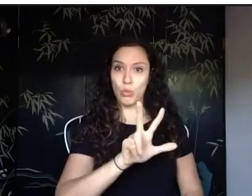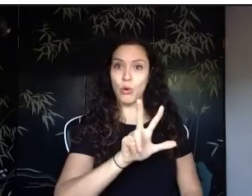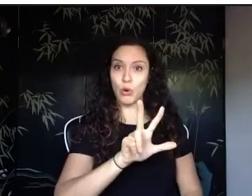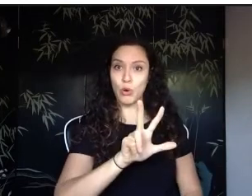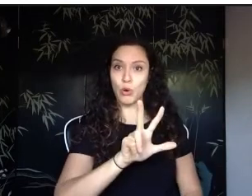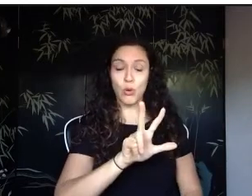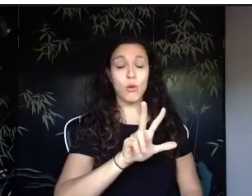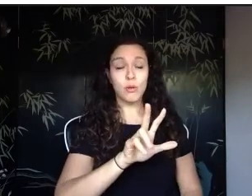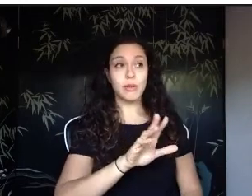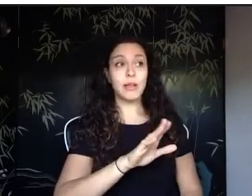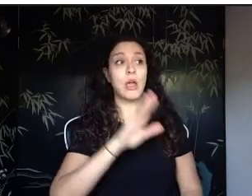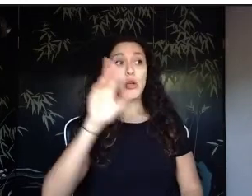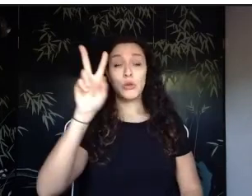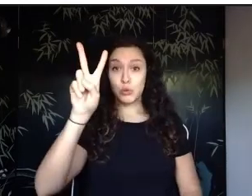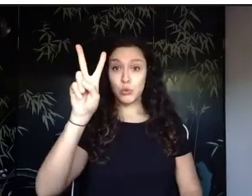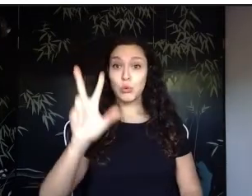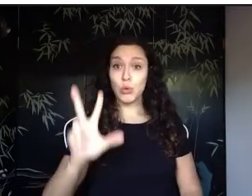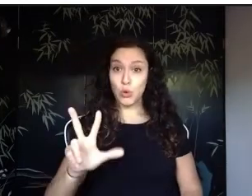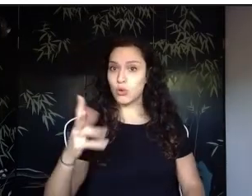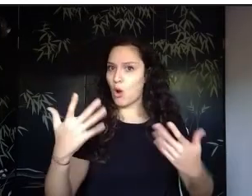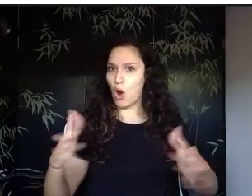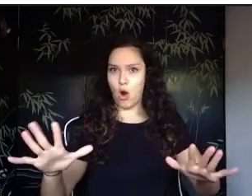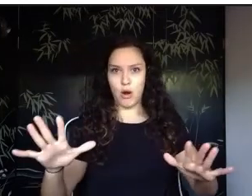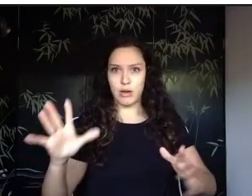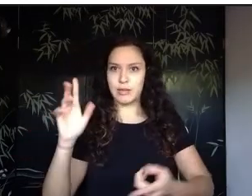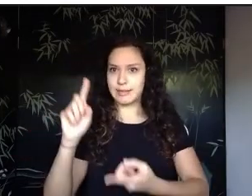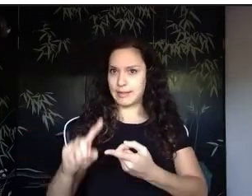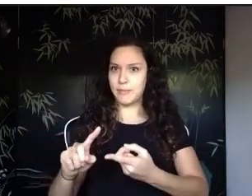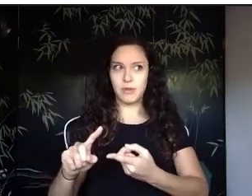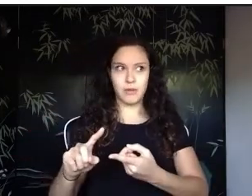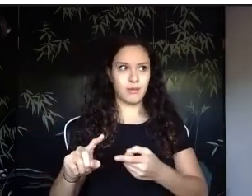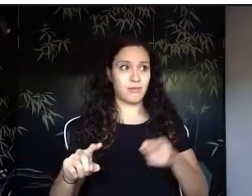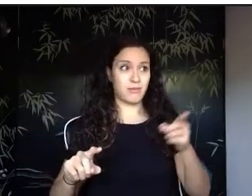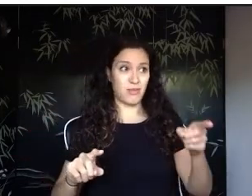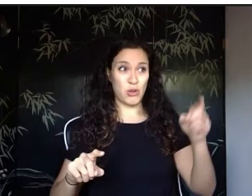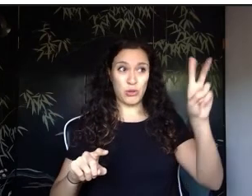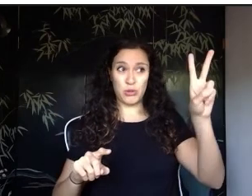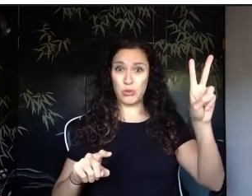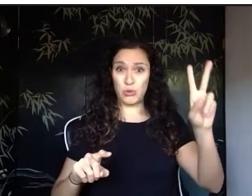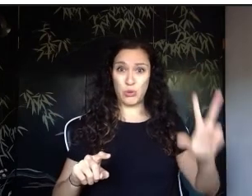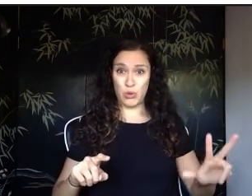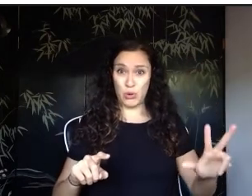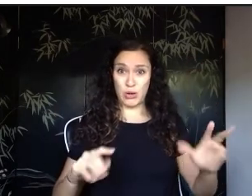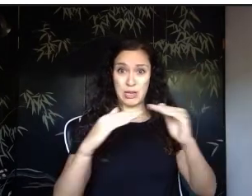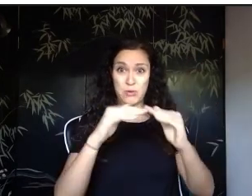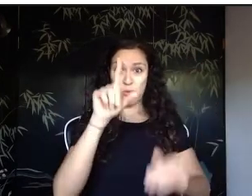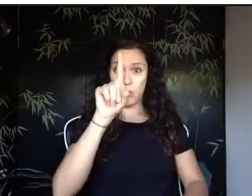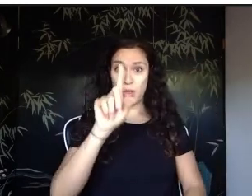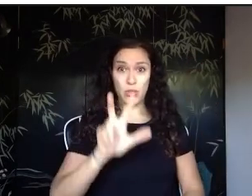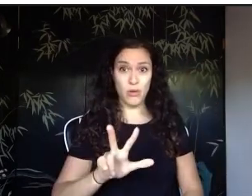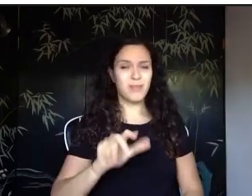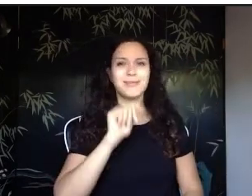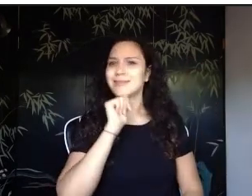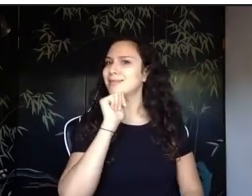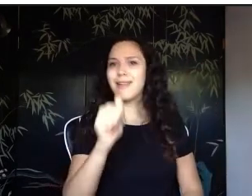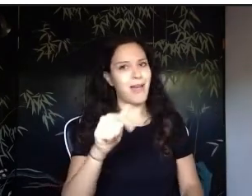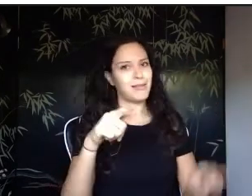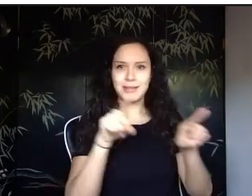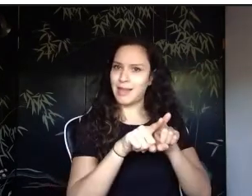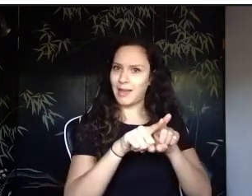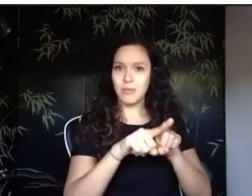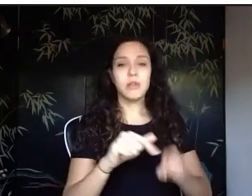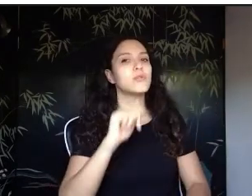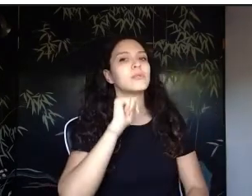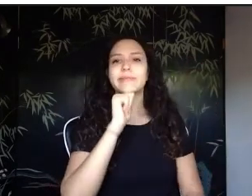divided by 5, I get 1/3. Okay, and 2/3, it's already simplified. These